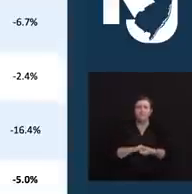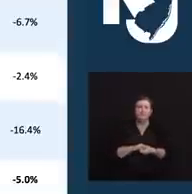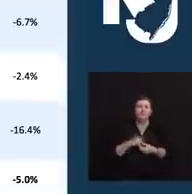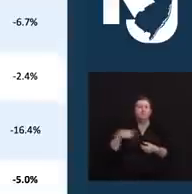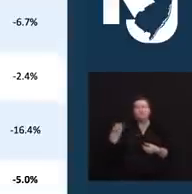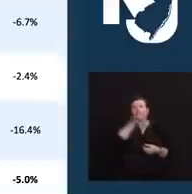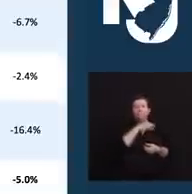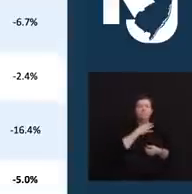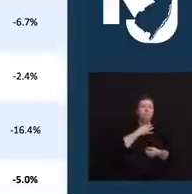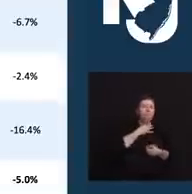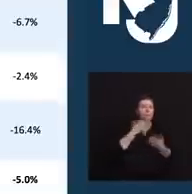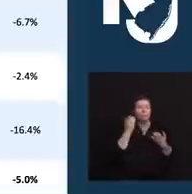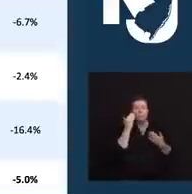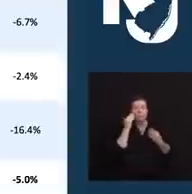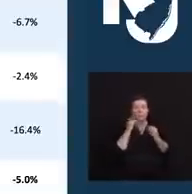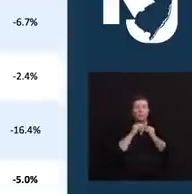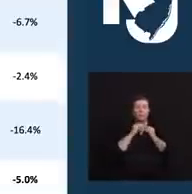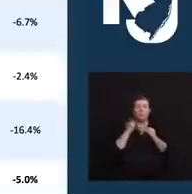at